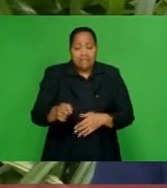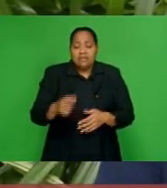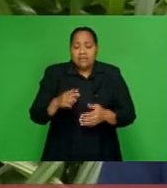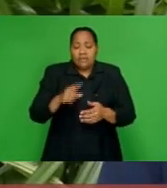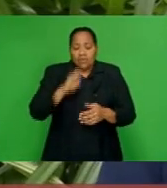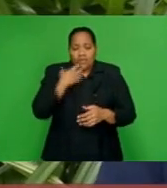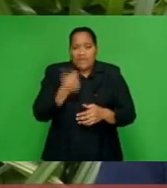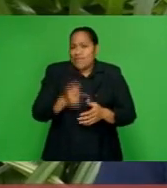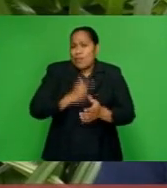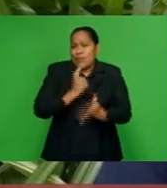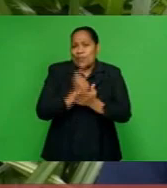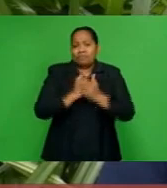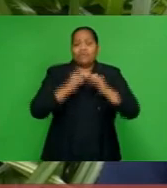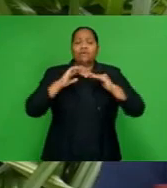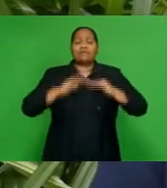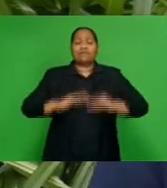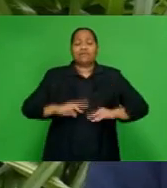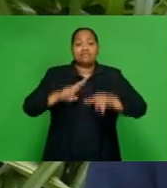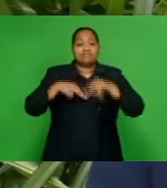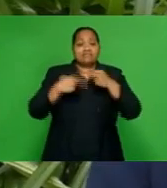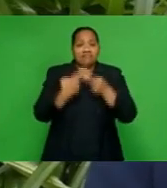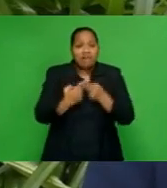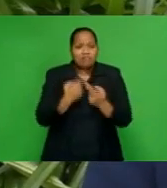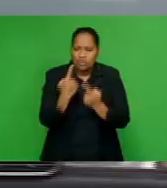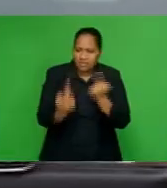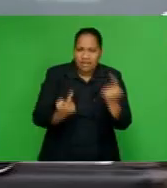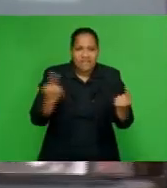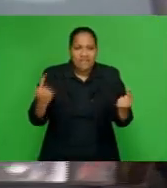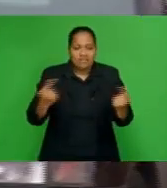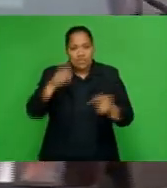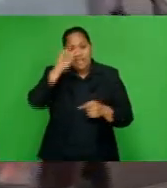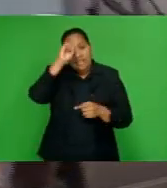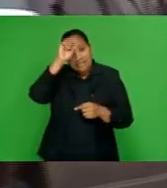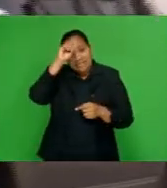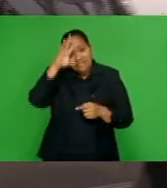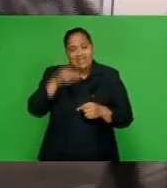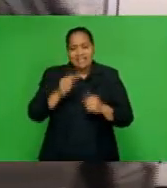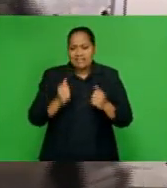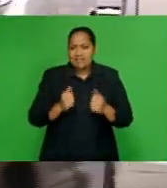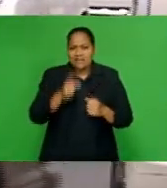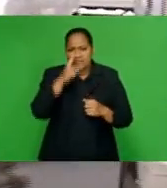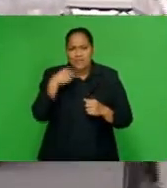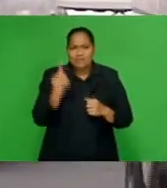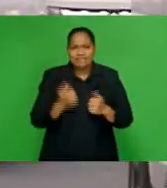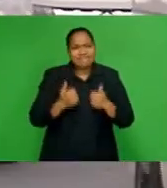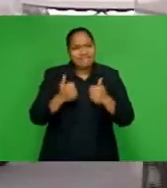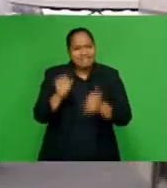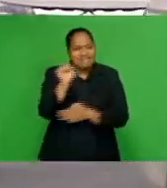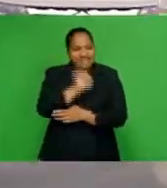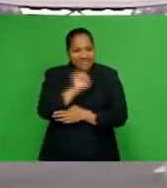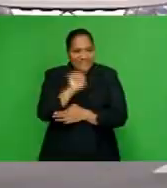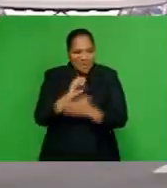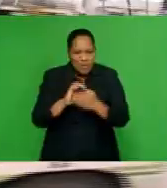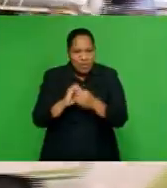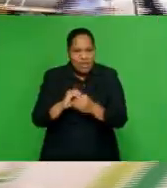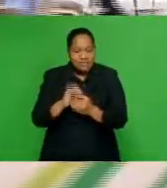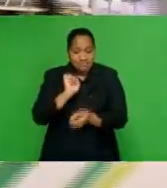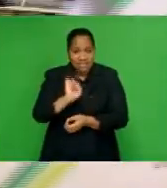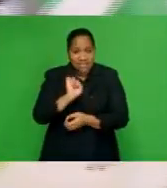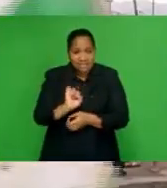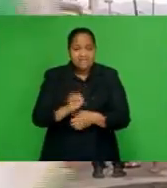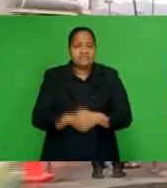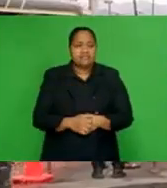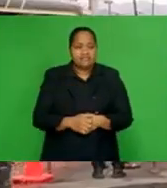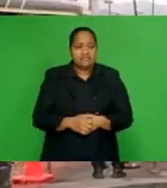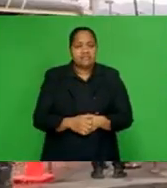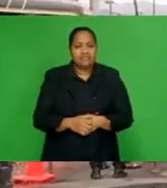families, individuals, taxi owners, bus operators who have large fleets of vehicles, businesses that have large fleets, minivans,